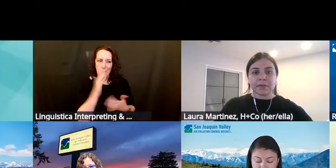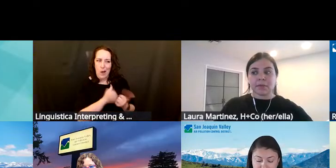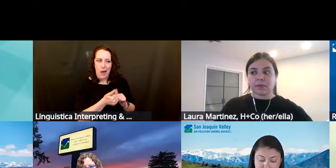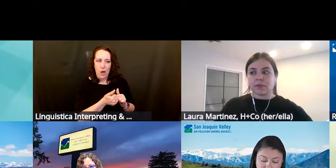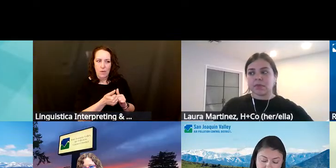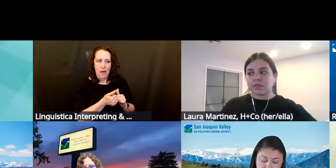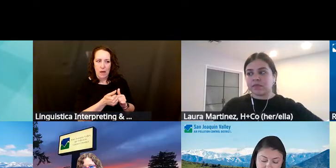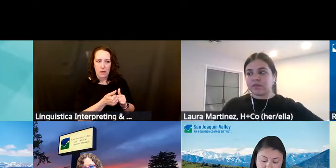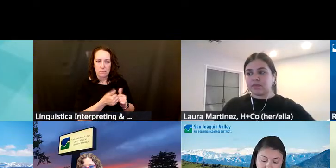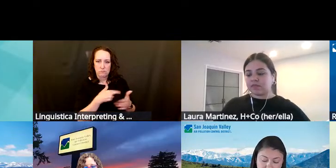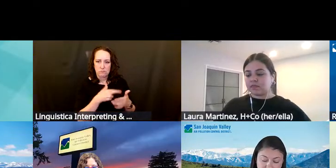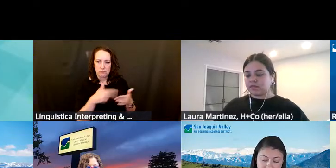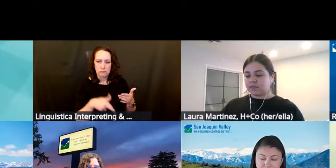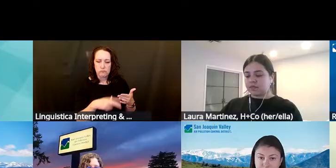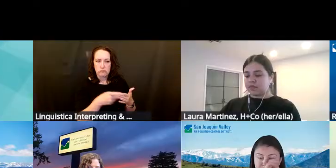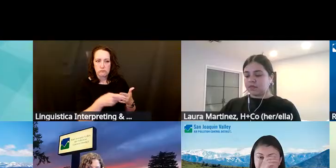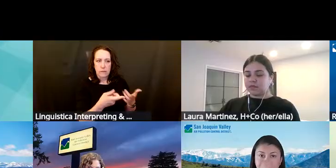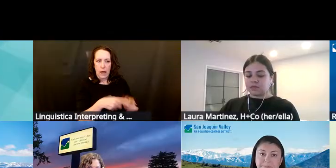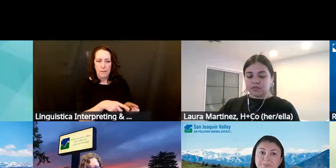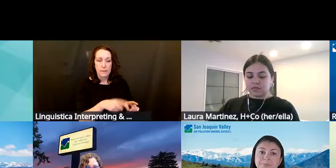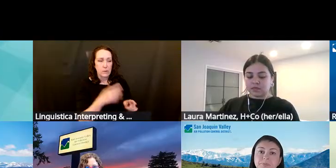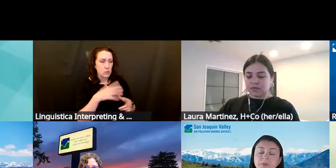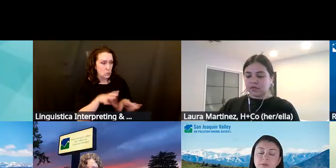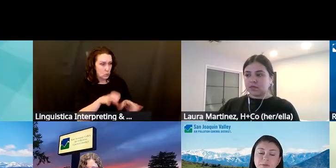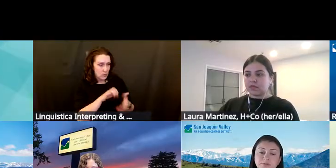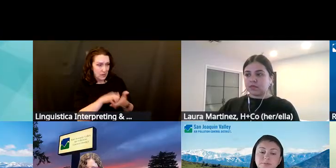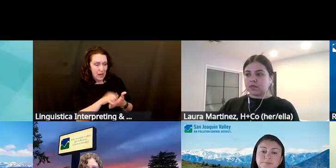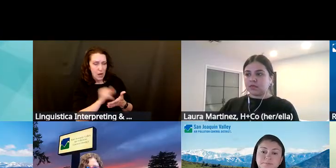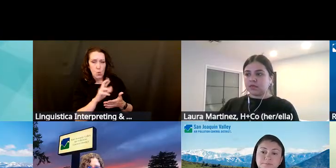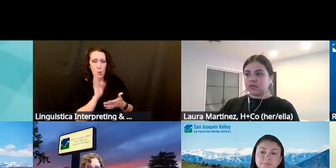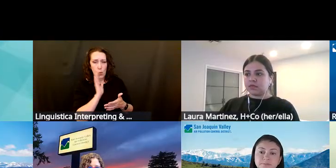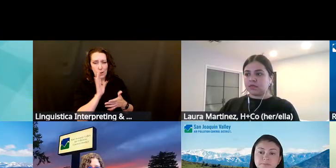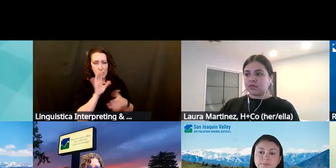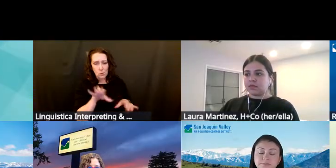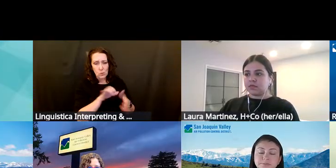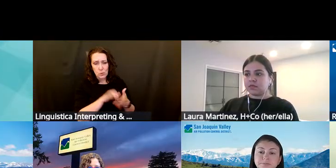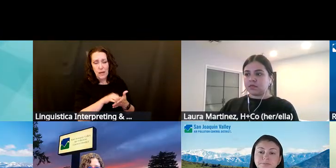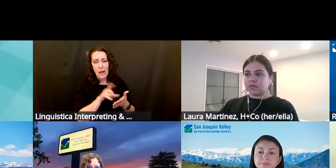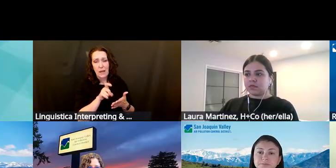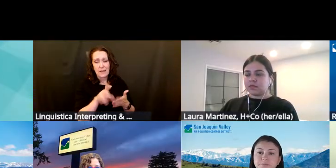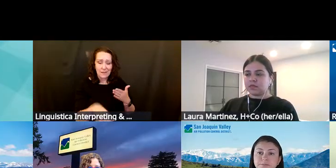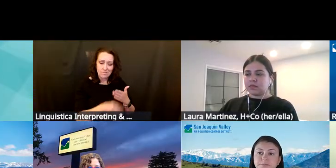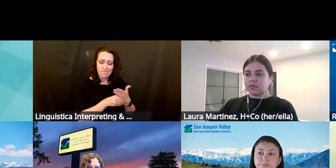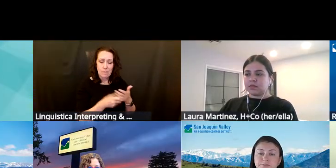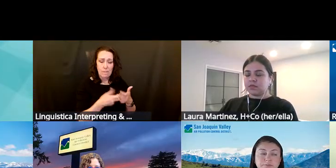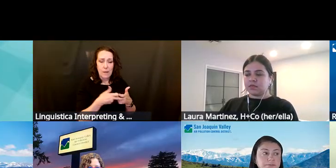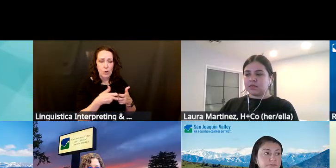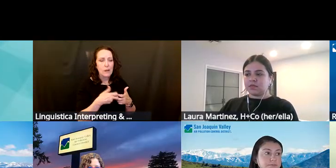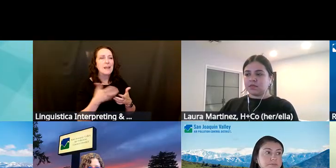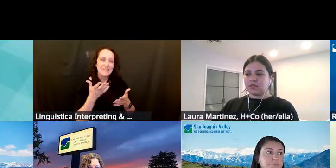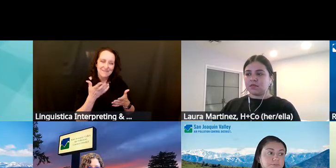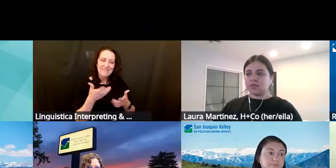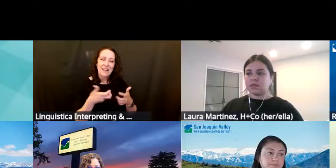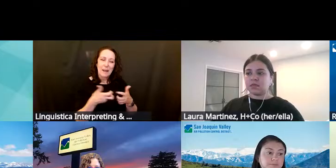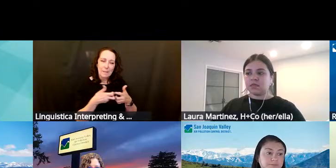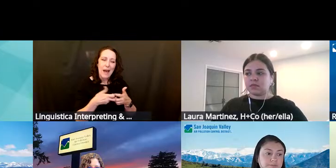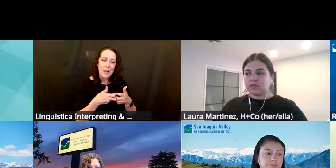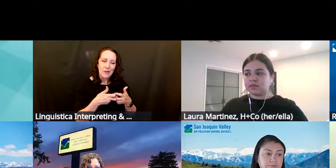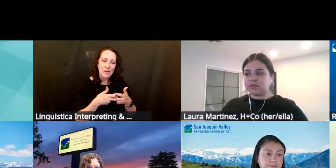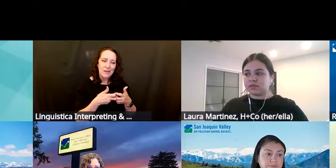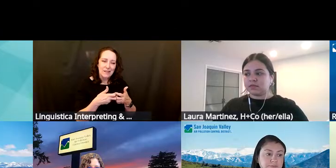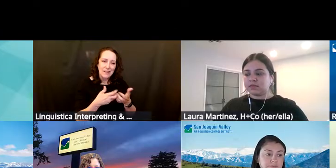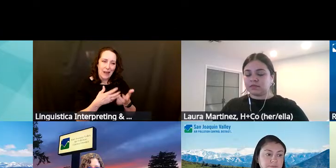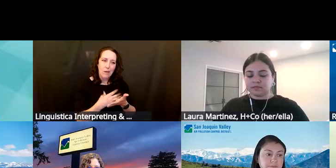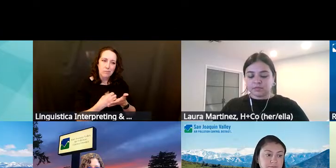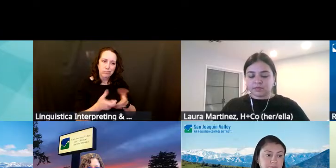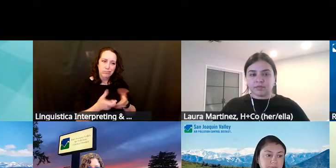or are we doing that, or will we be doing that, the extra batteries? Because the batteries go out quick.